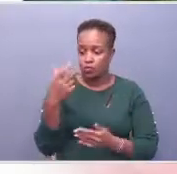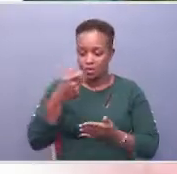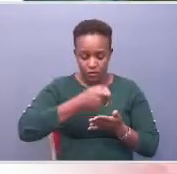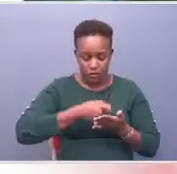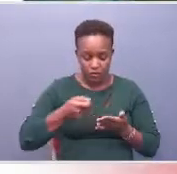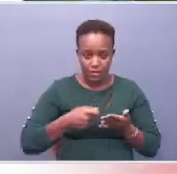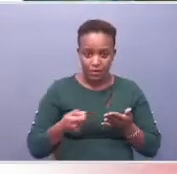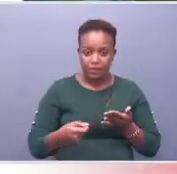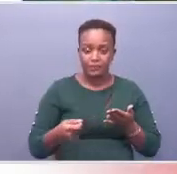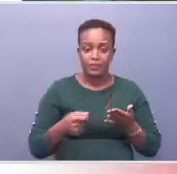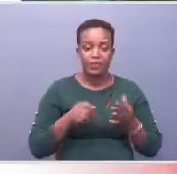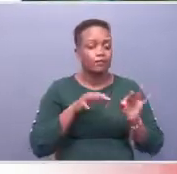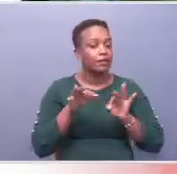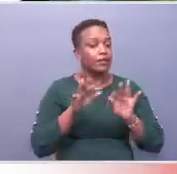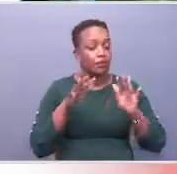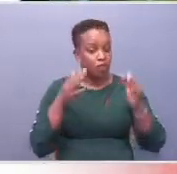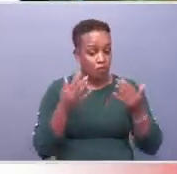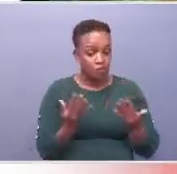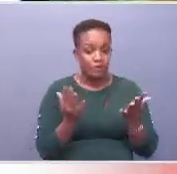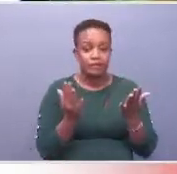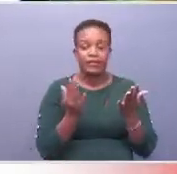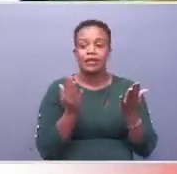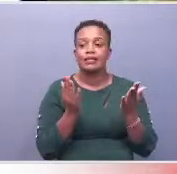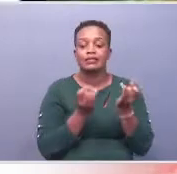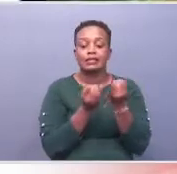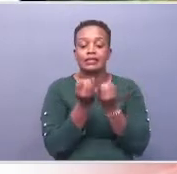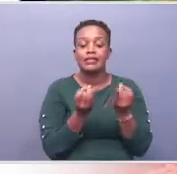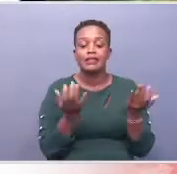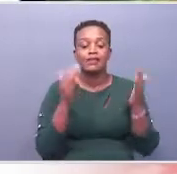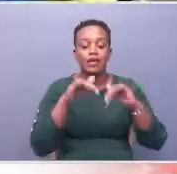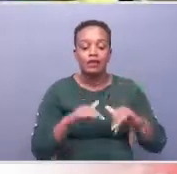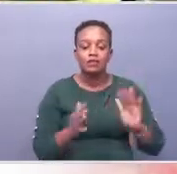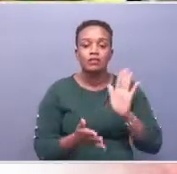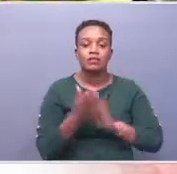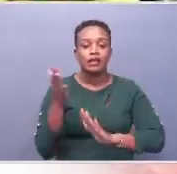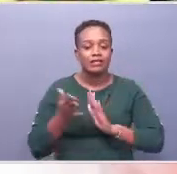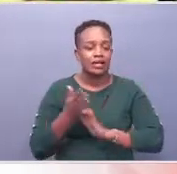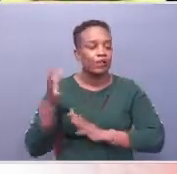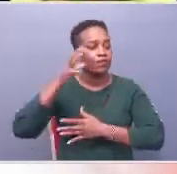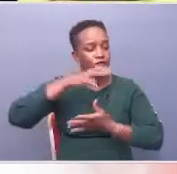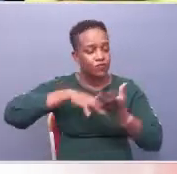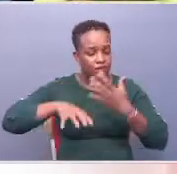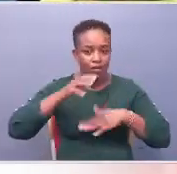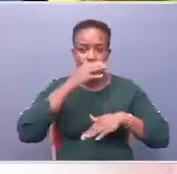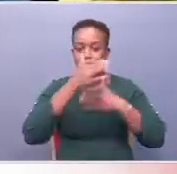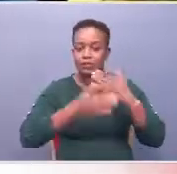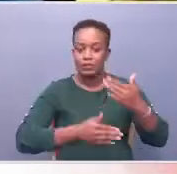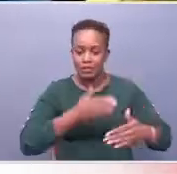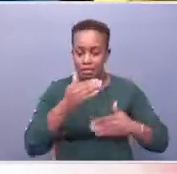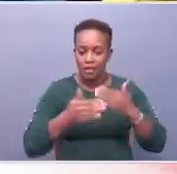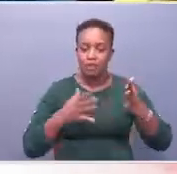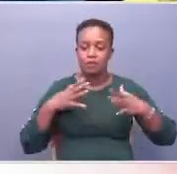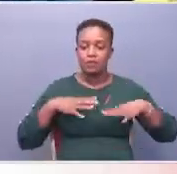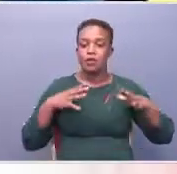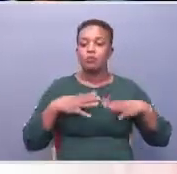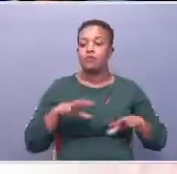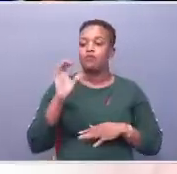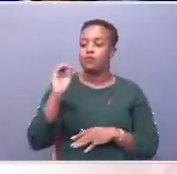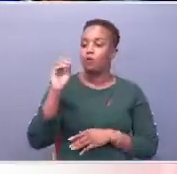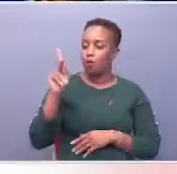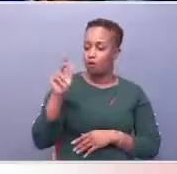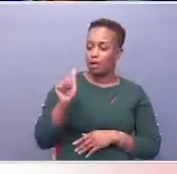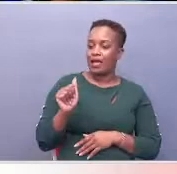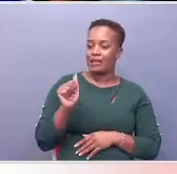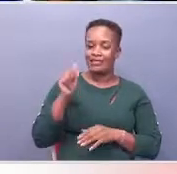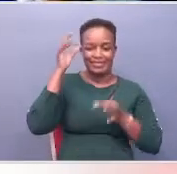He opens that the Saturday event was rushed in a confusing process and his allies at OKA opted to take a back